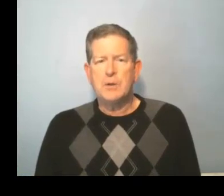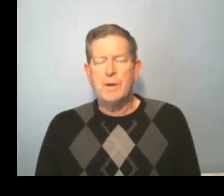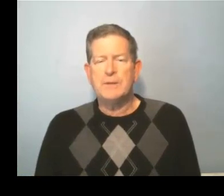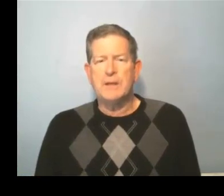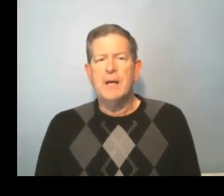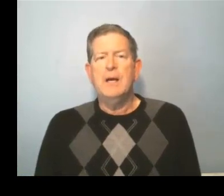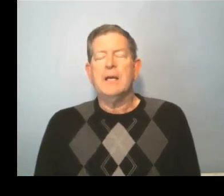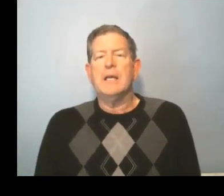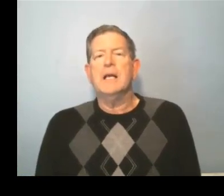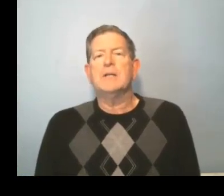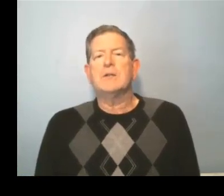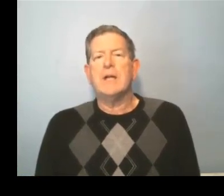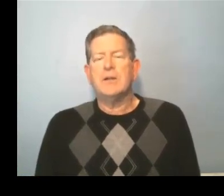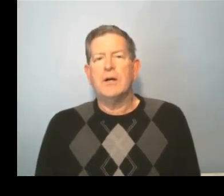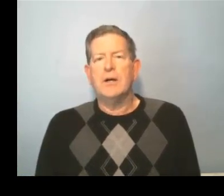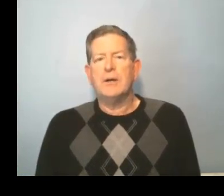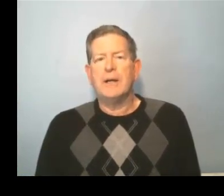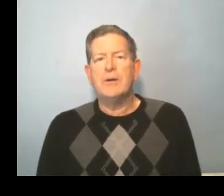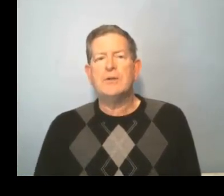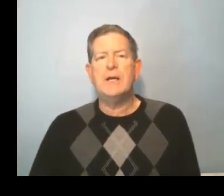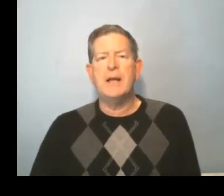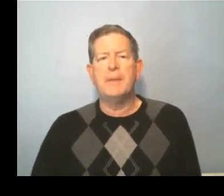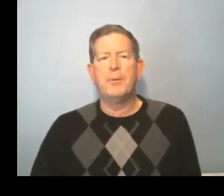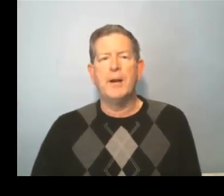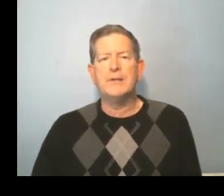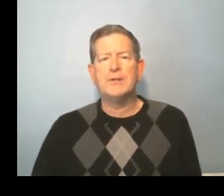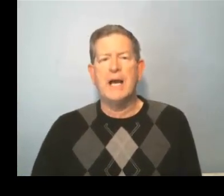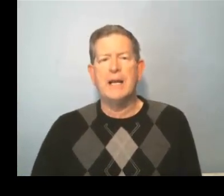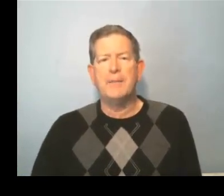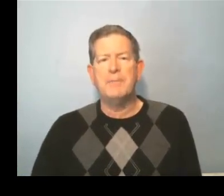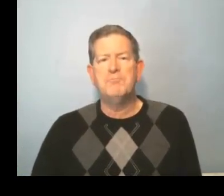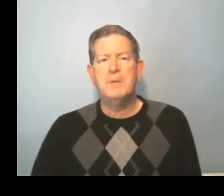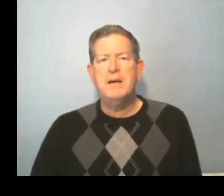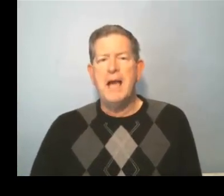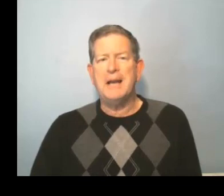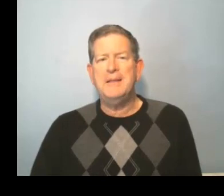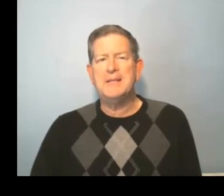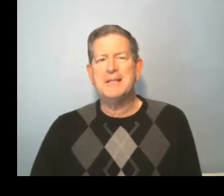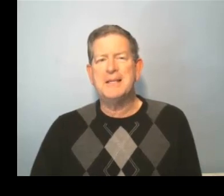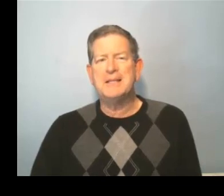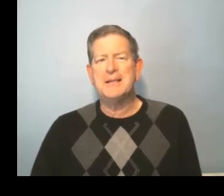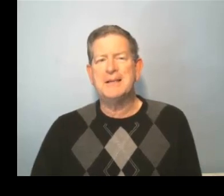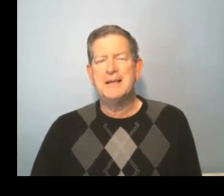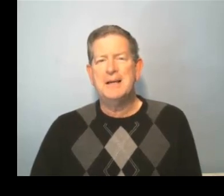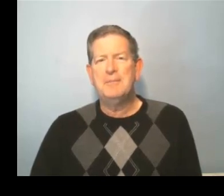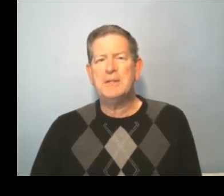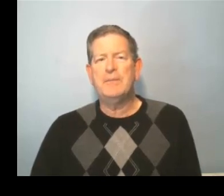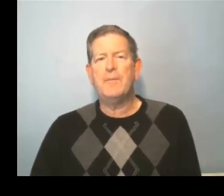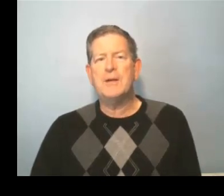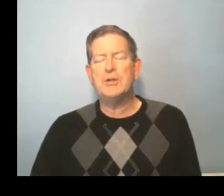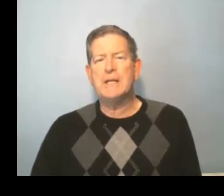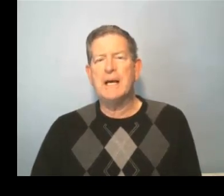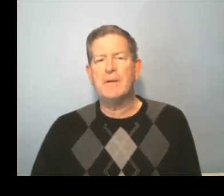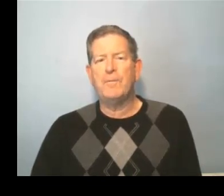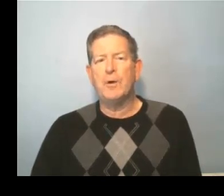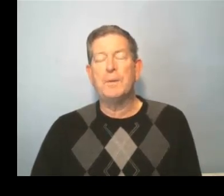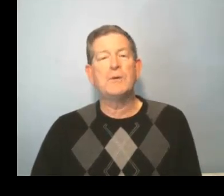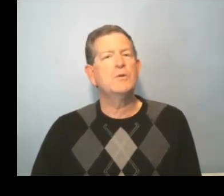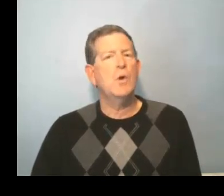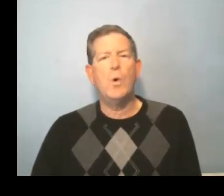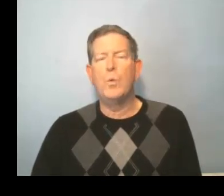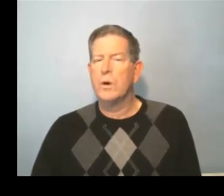is how you express it. Il est 7 heures. Now you see a plus sign. I'm adding these bits of information together